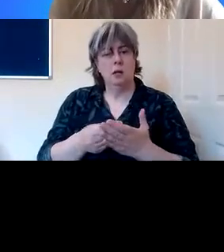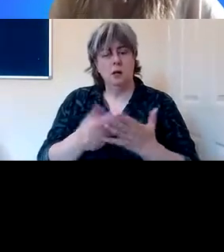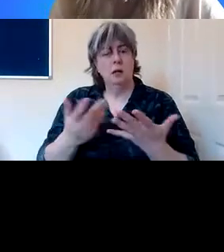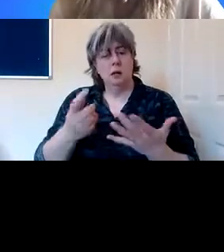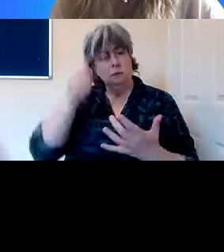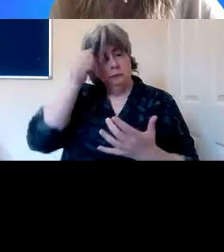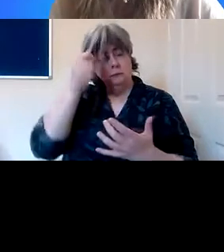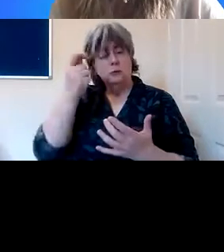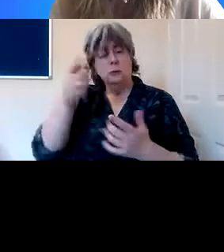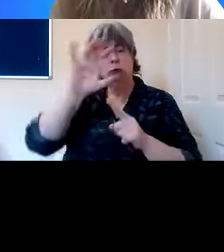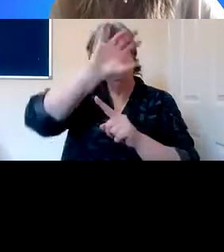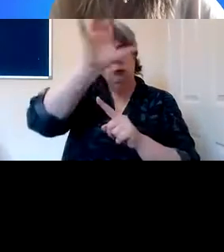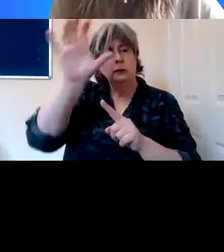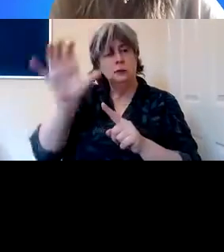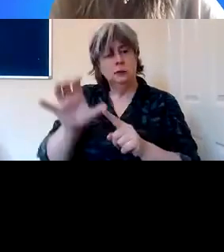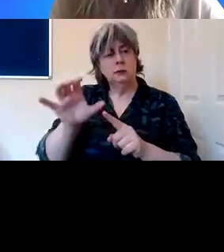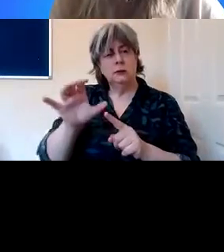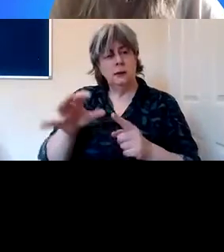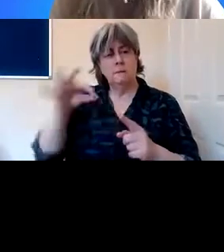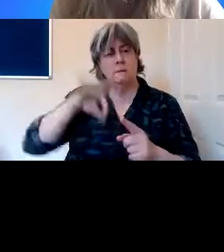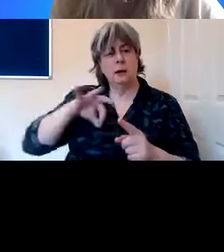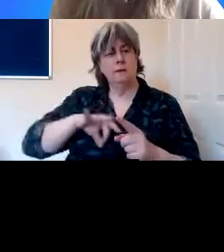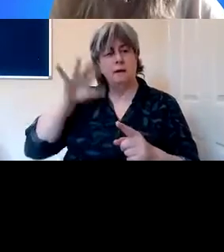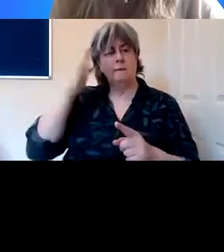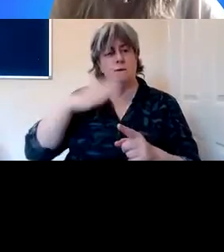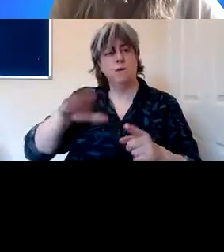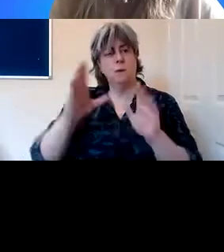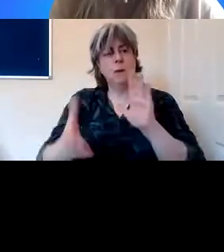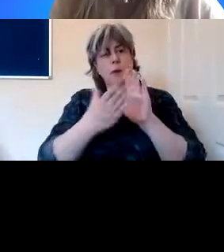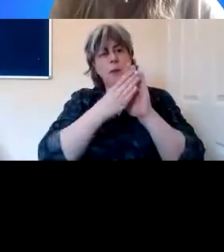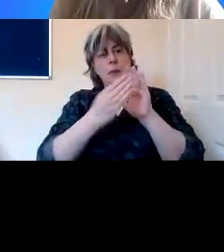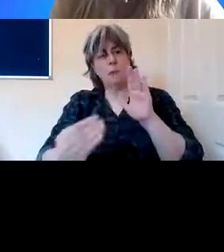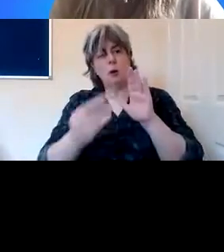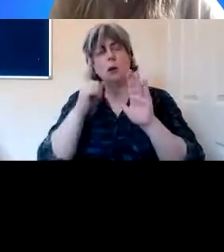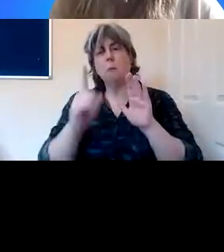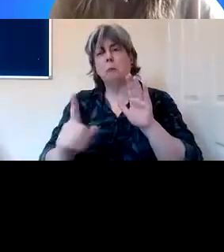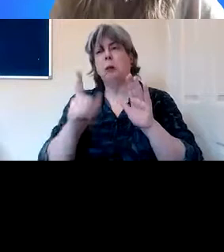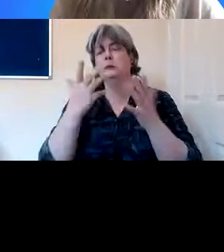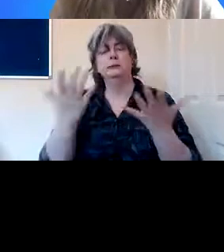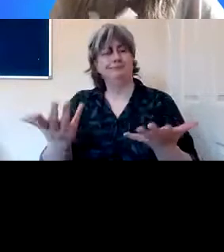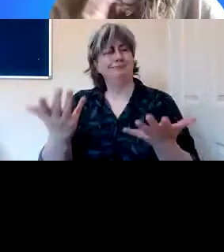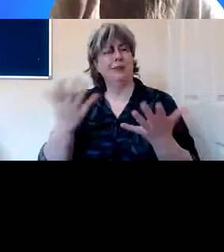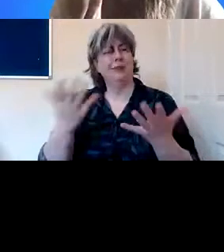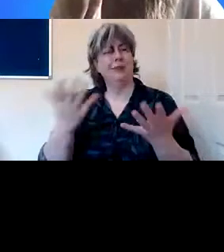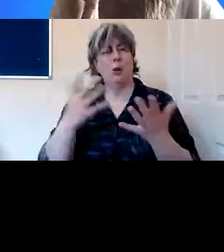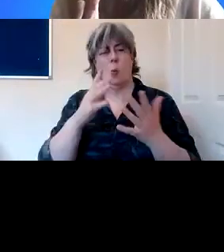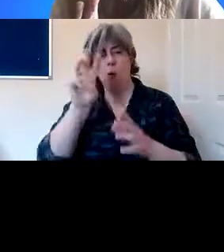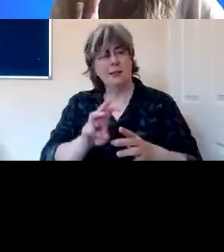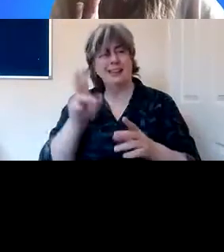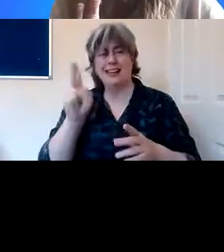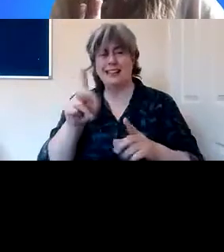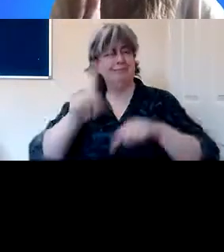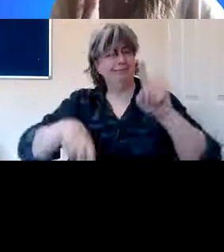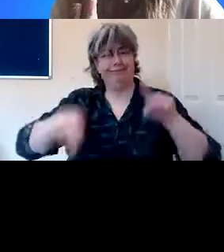are benefiting from this model, it's certainly not the picture across Wales. And again, it brings up that issue